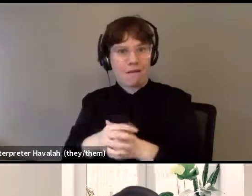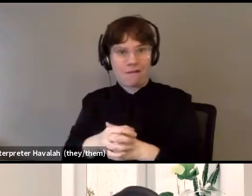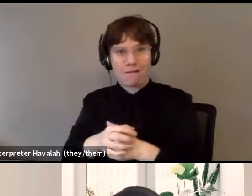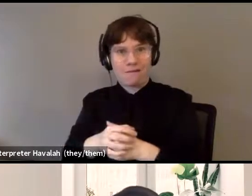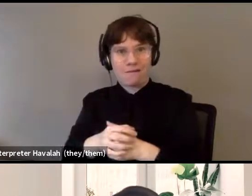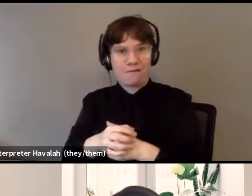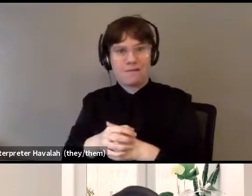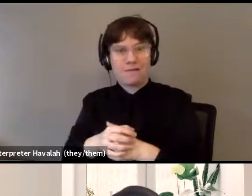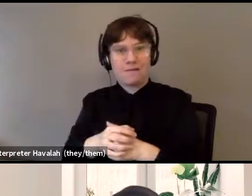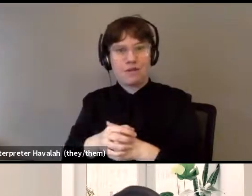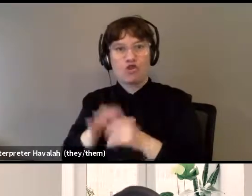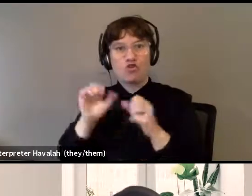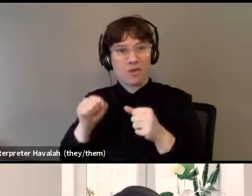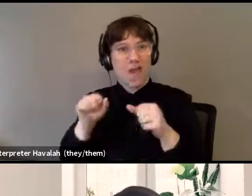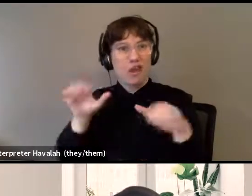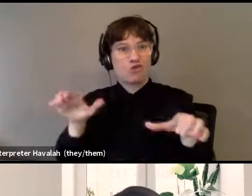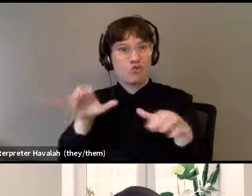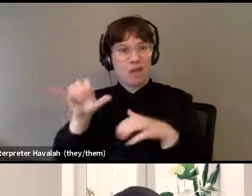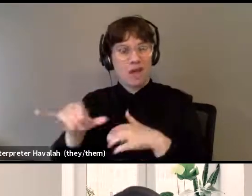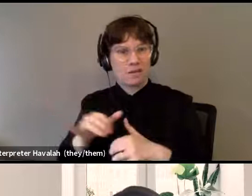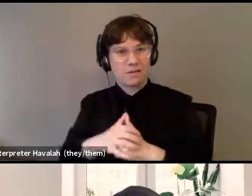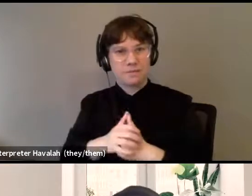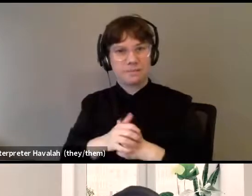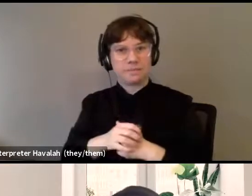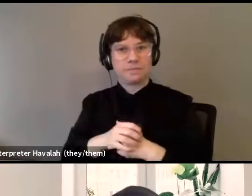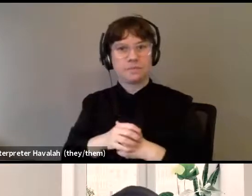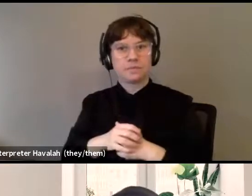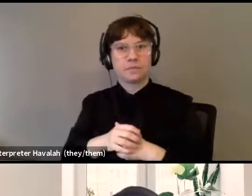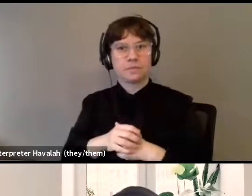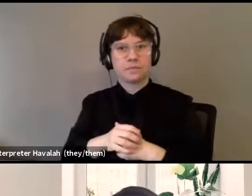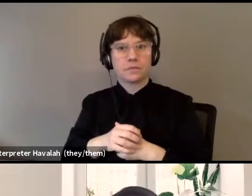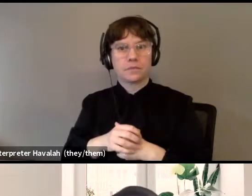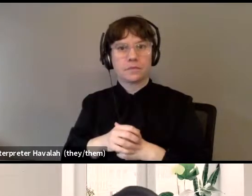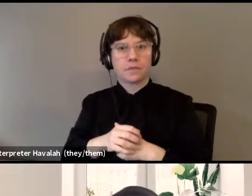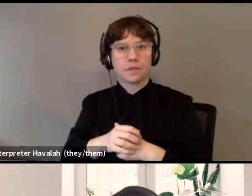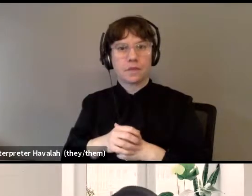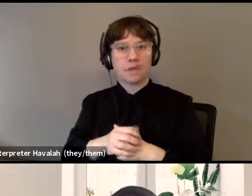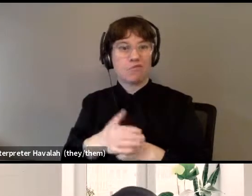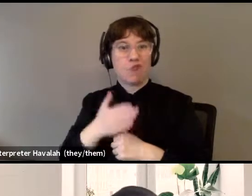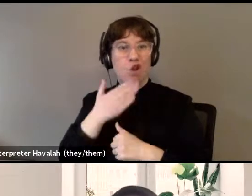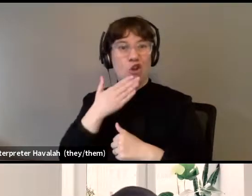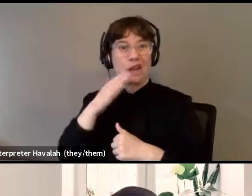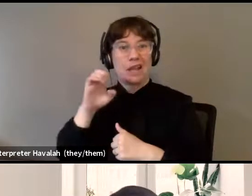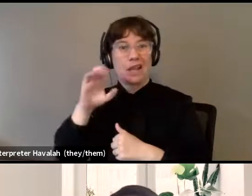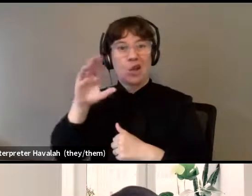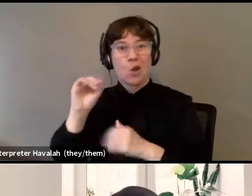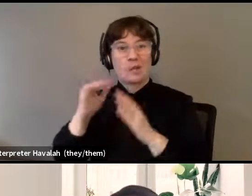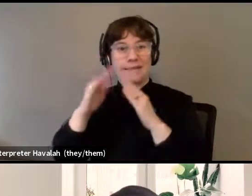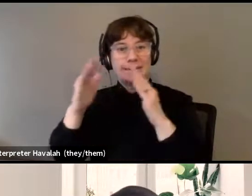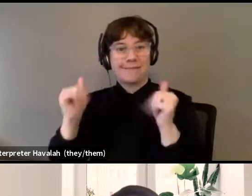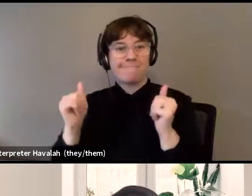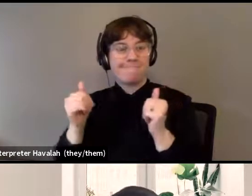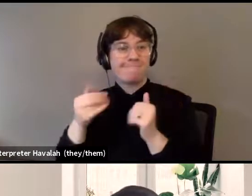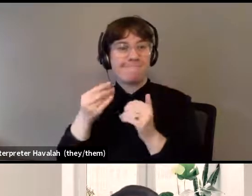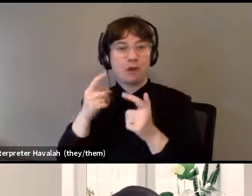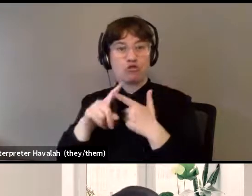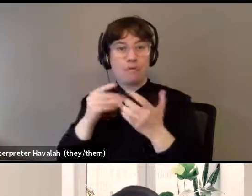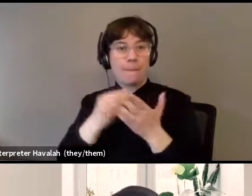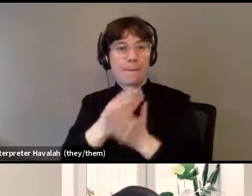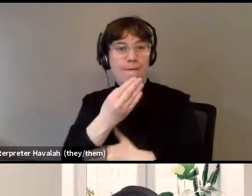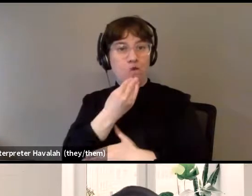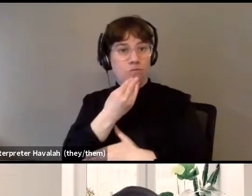but you can do that. So there's just a really great ecosystem for buying food. After